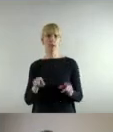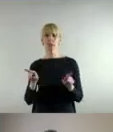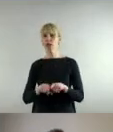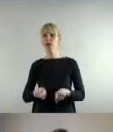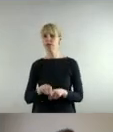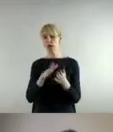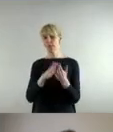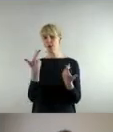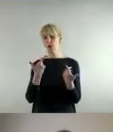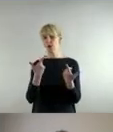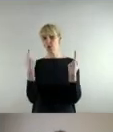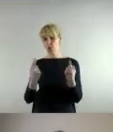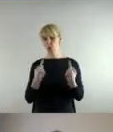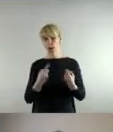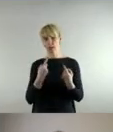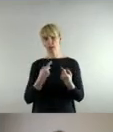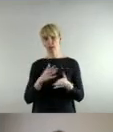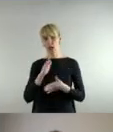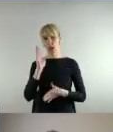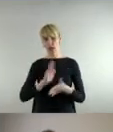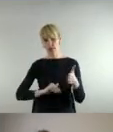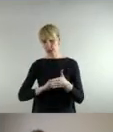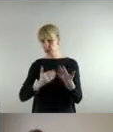a municipality was large enough to have